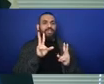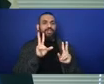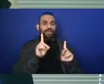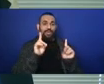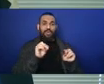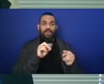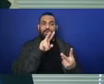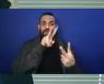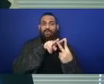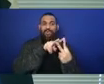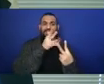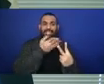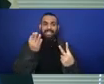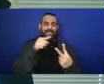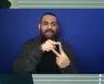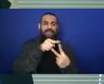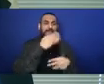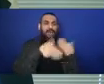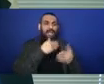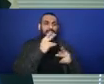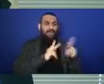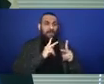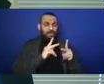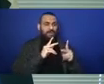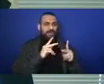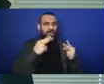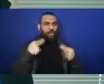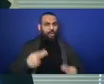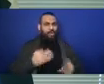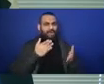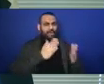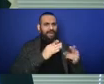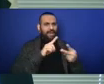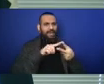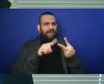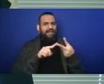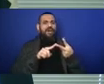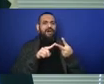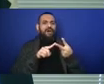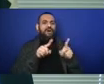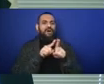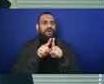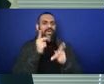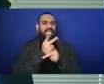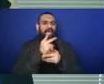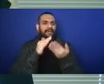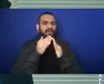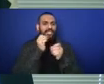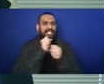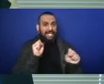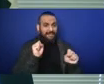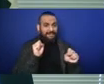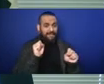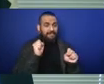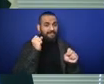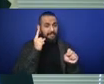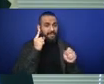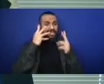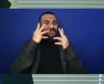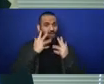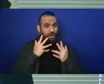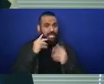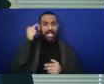visited with the Border Patrol sector chief, members of her team. I toured the facility. I spoke to some of the migrants. We need